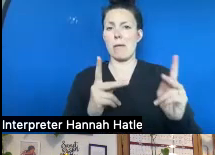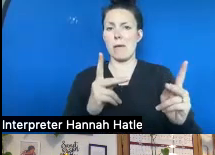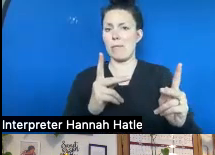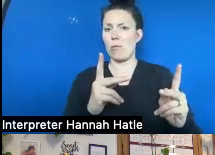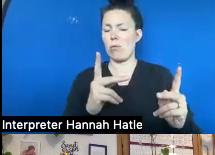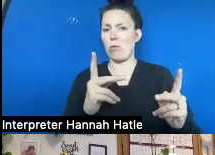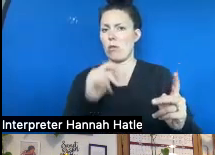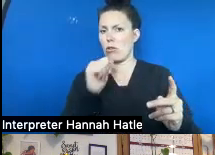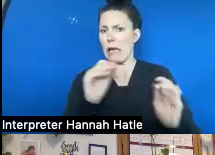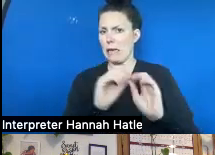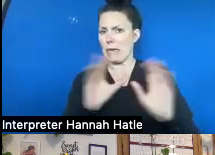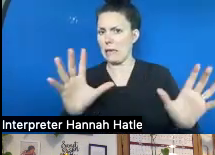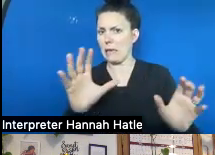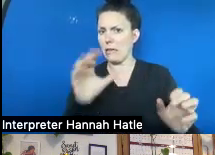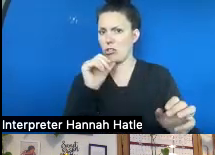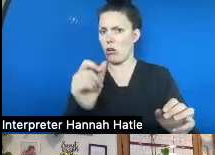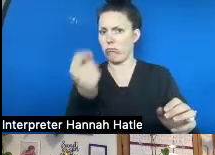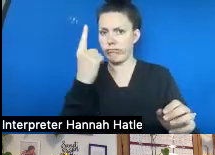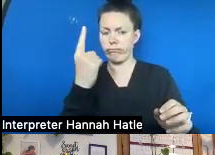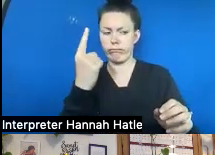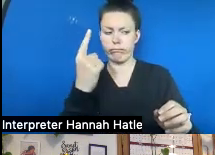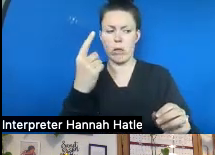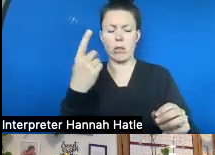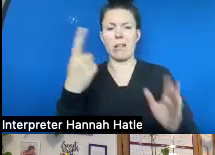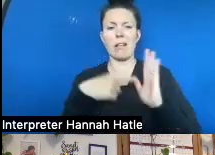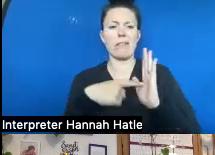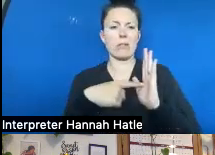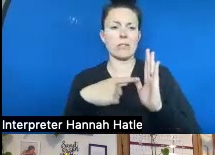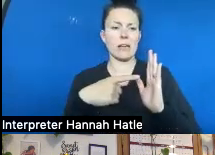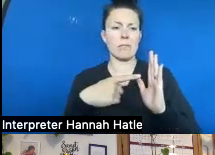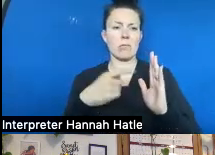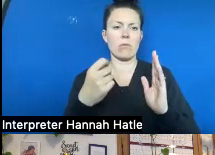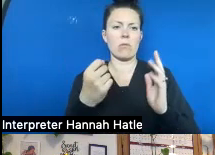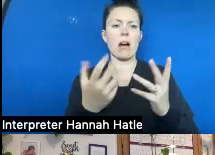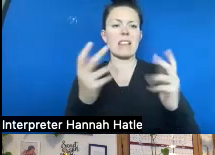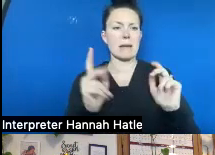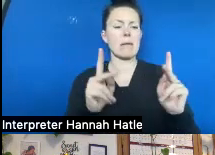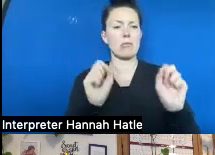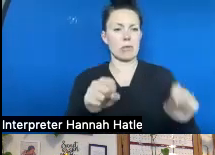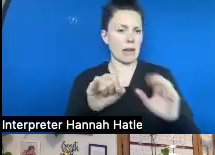clear. And so just when you look, I think a lot of people can identify